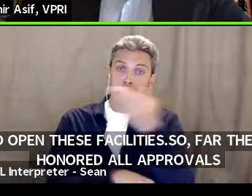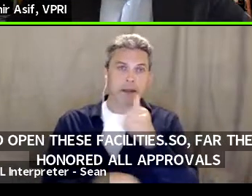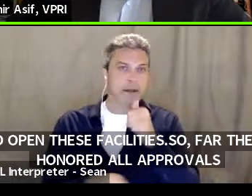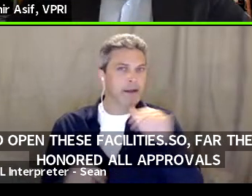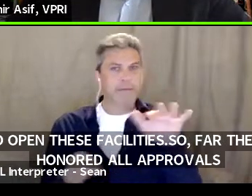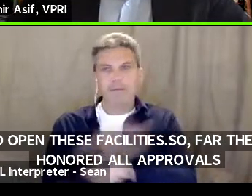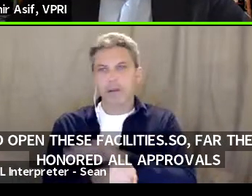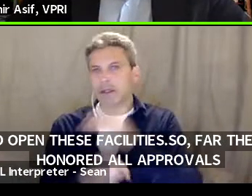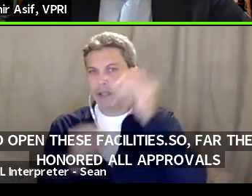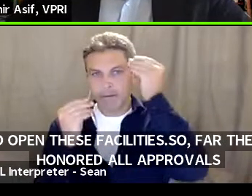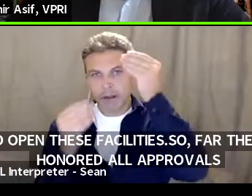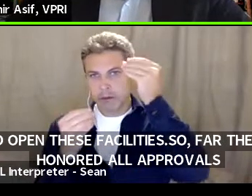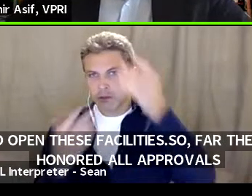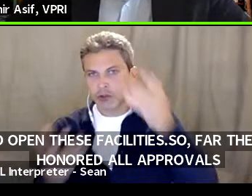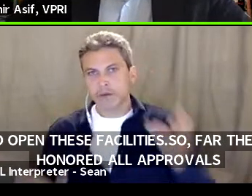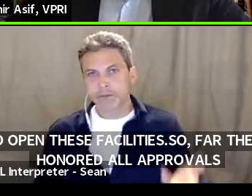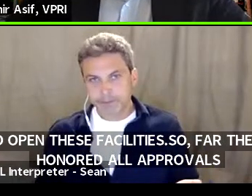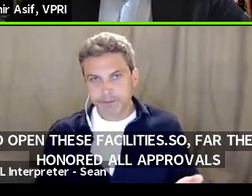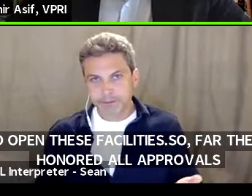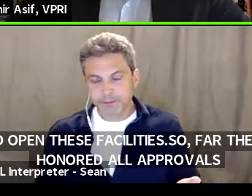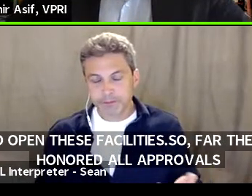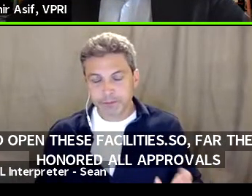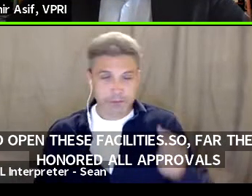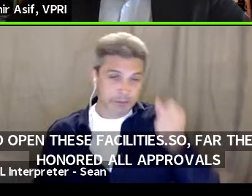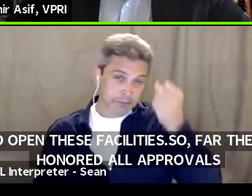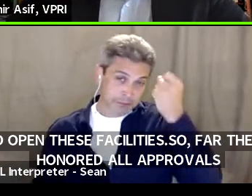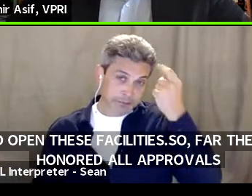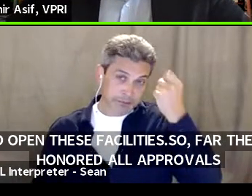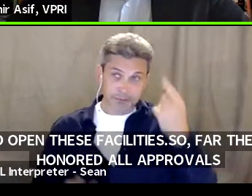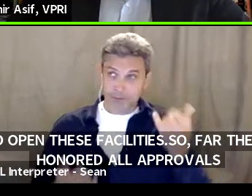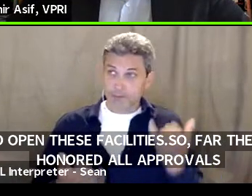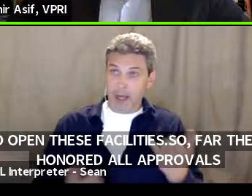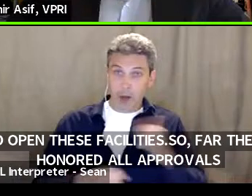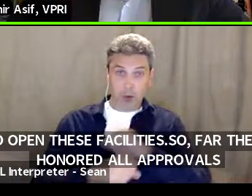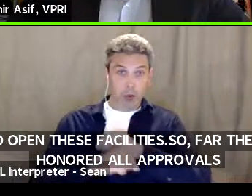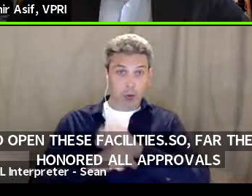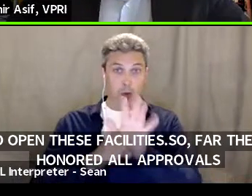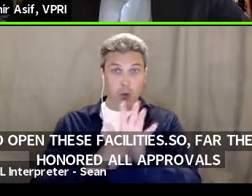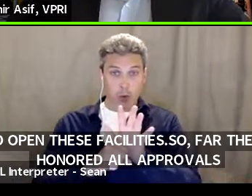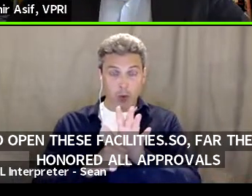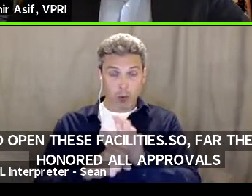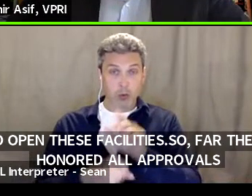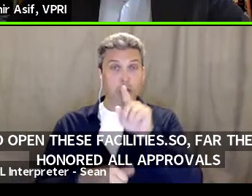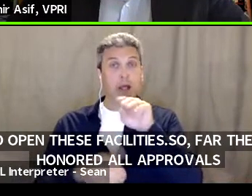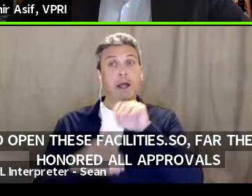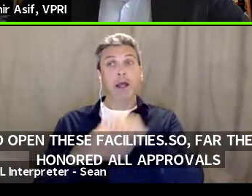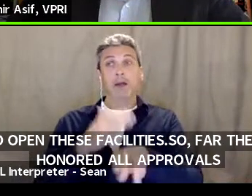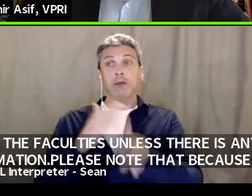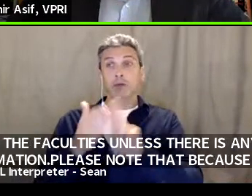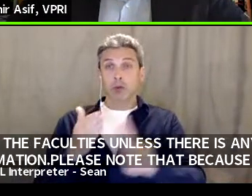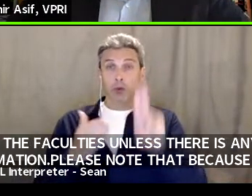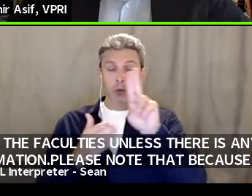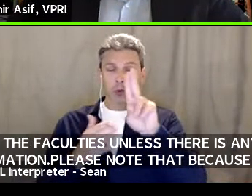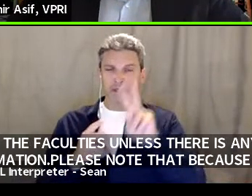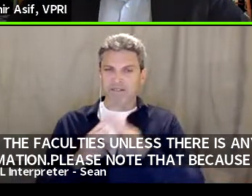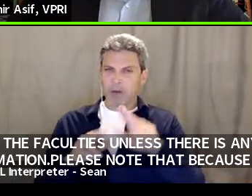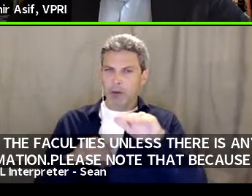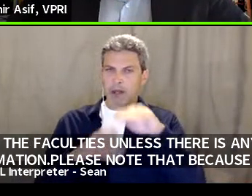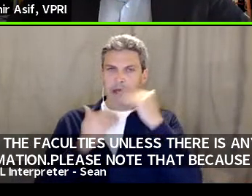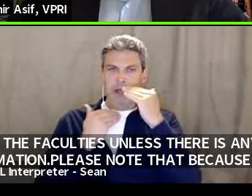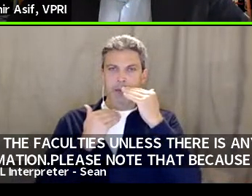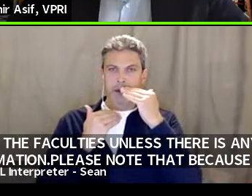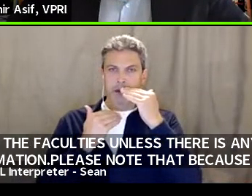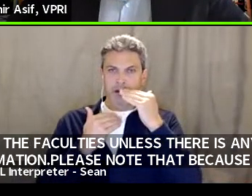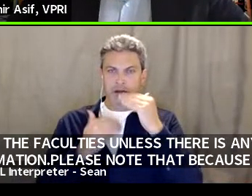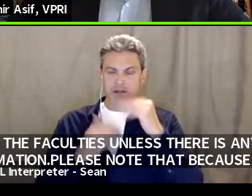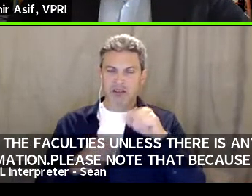Please note that because of the COVID-19 situation, the access to campus is limited, very limited in phase 1 of Ramping